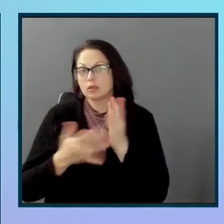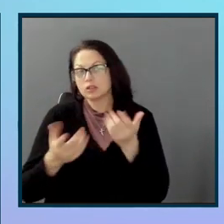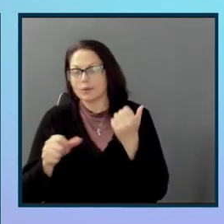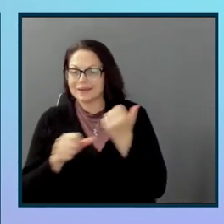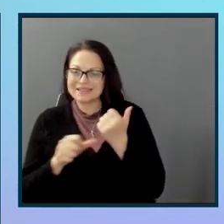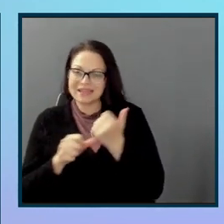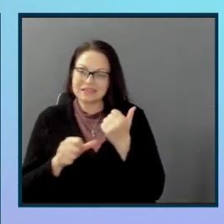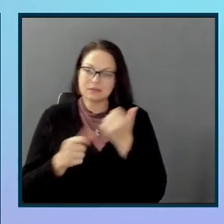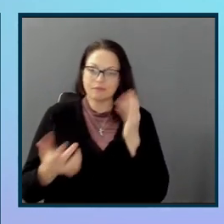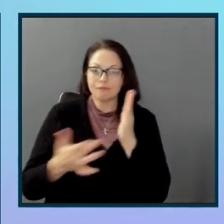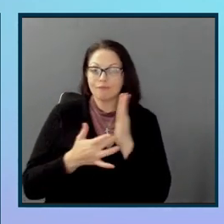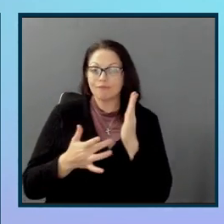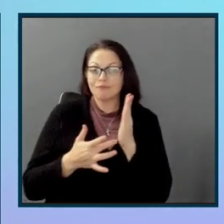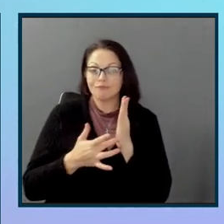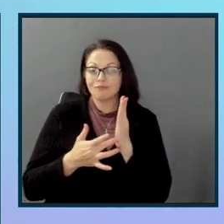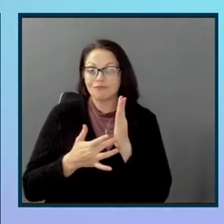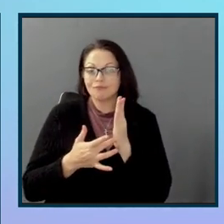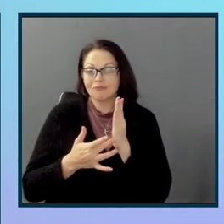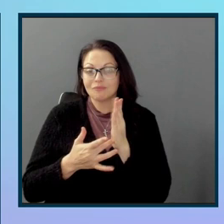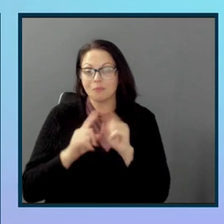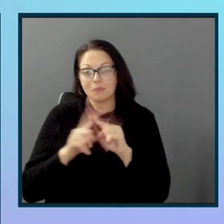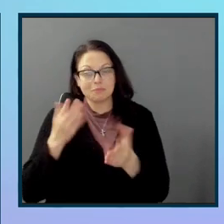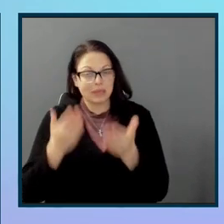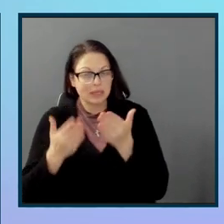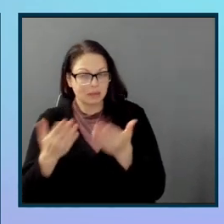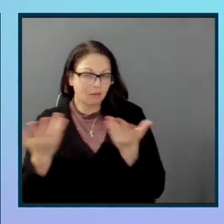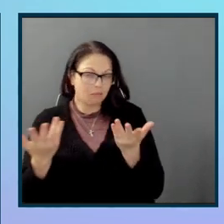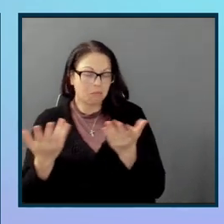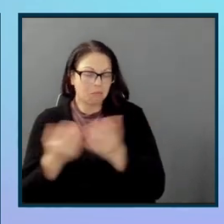that are assistive technology, but might not necessarily be considered as such.